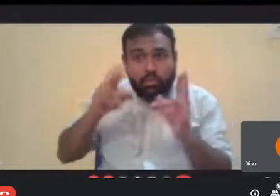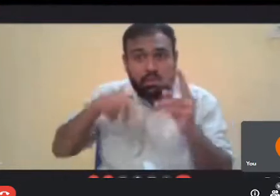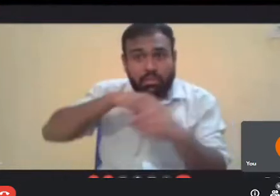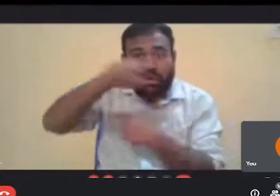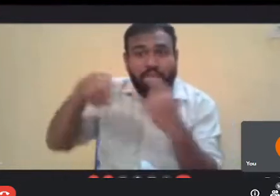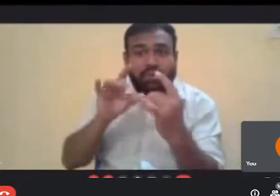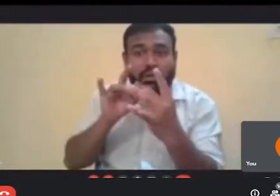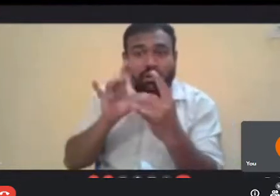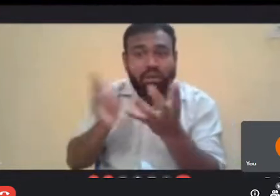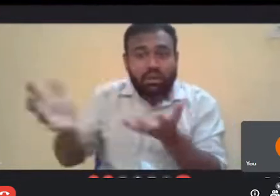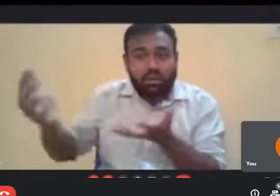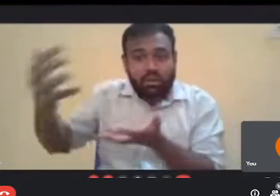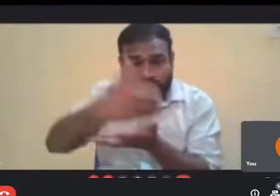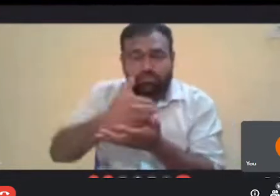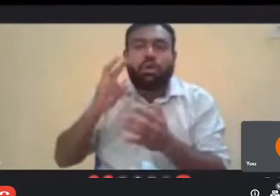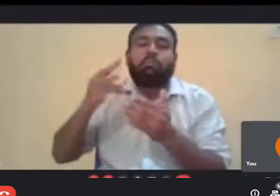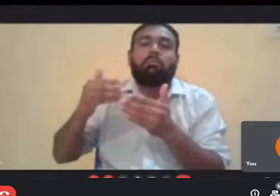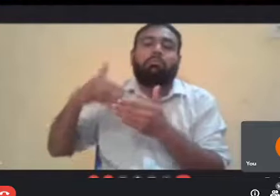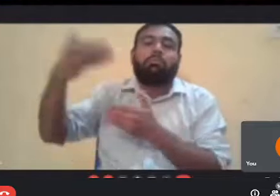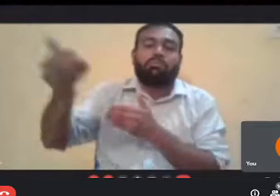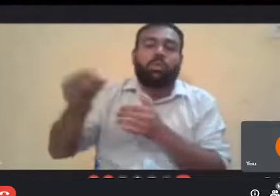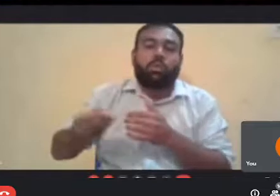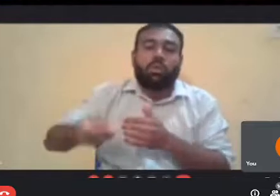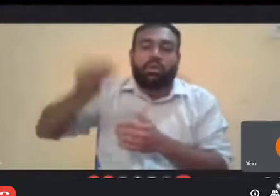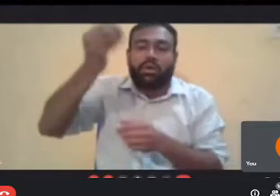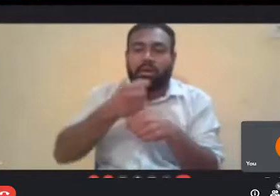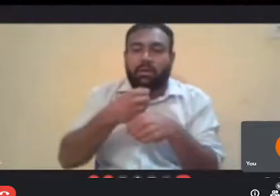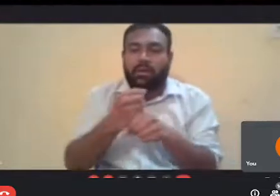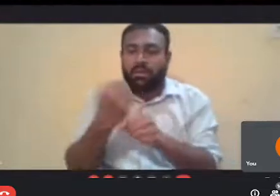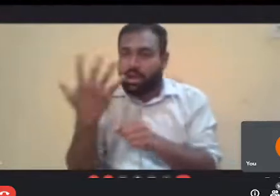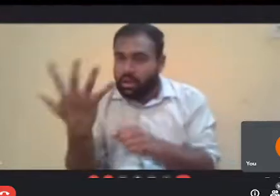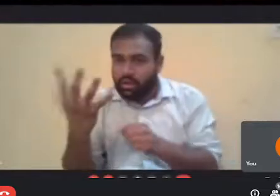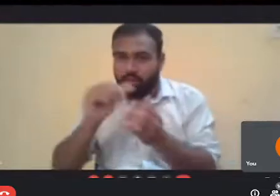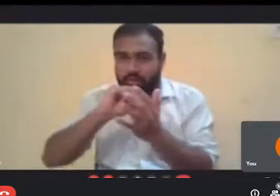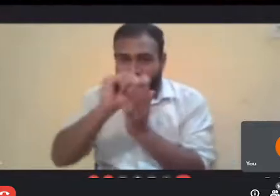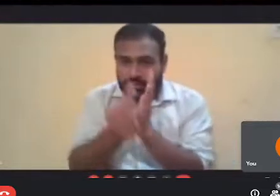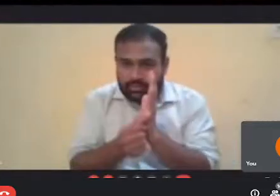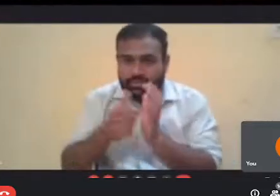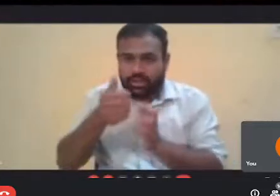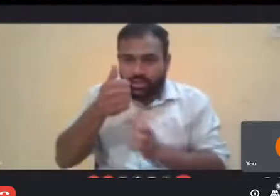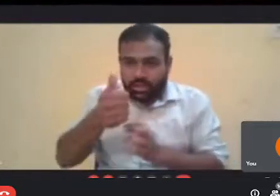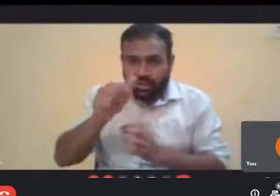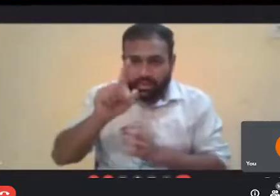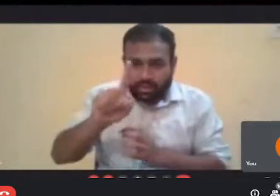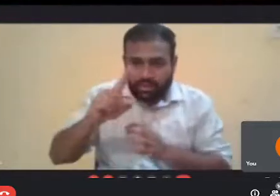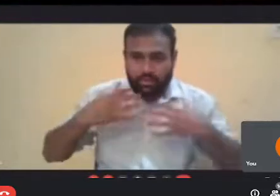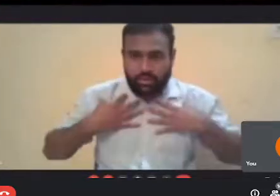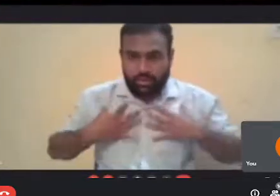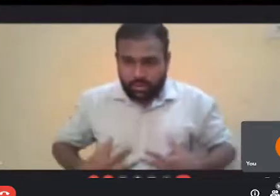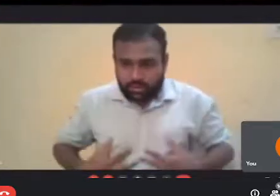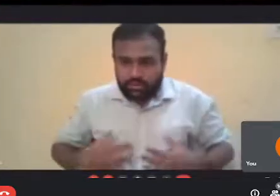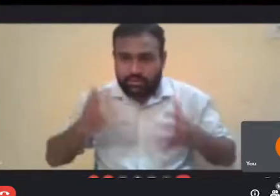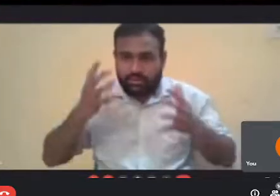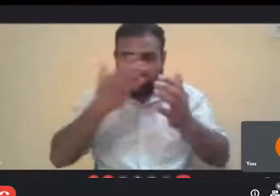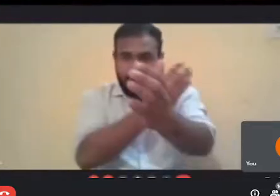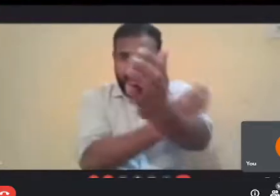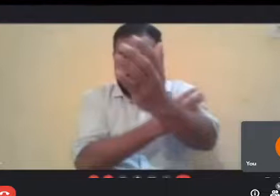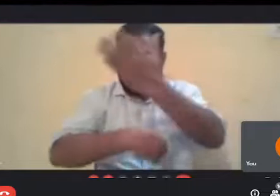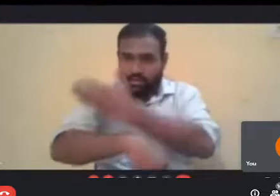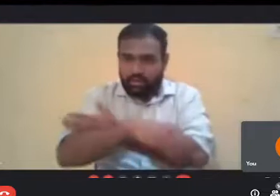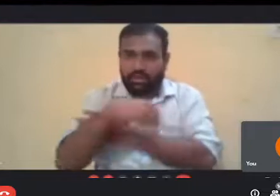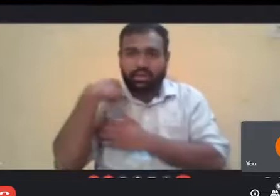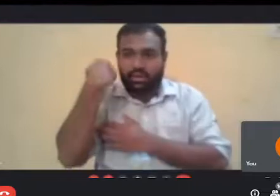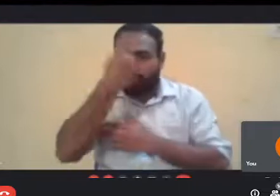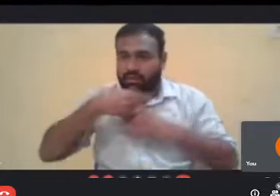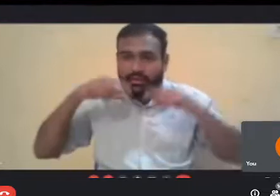really help education? Does this really help in people developing? I mean, we have to have a feedback, we have to have a survey, because the